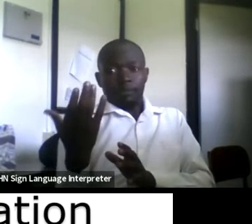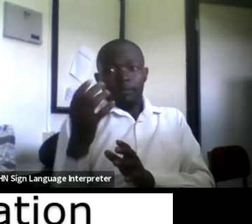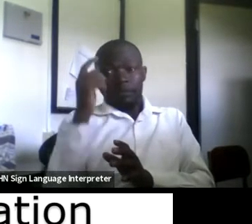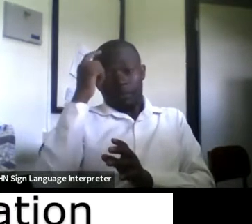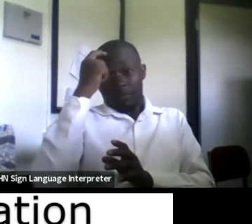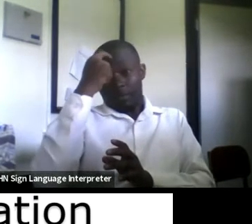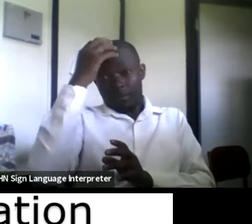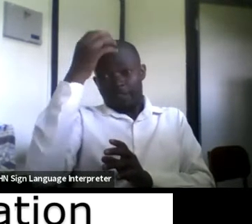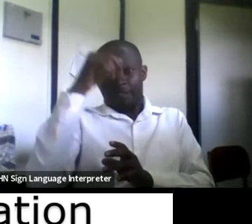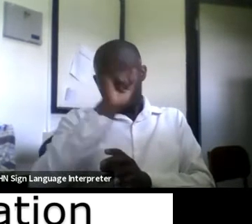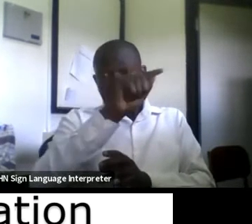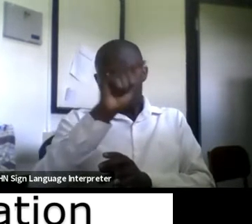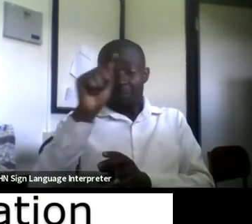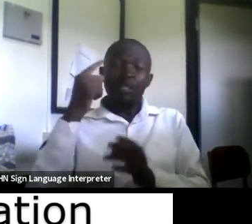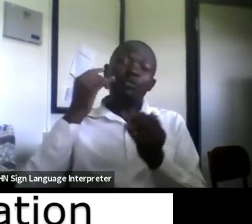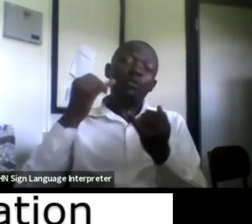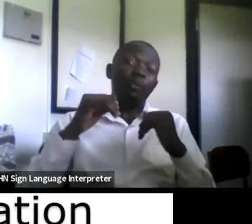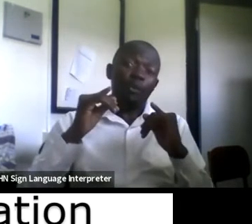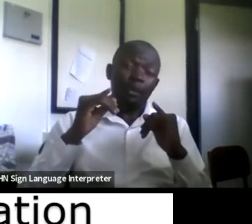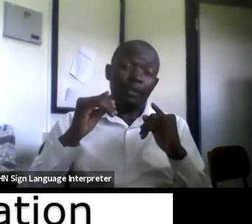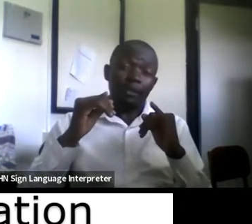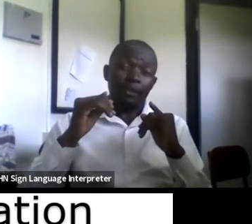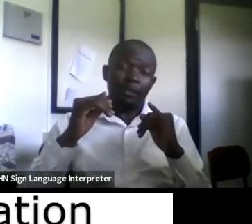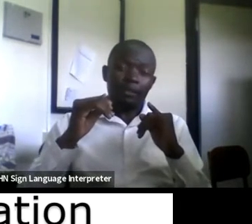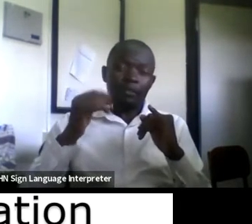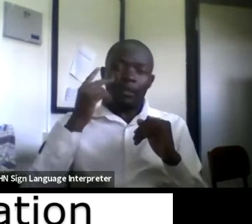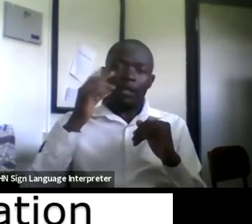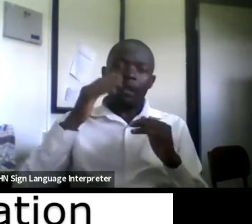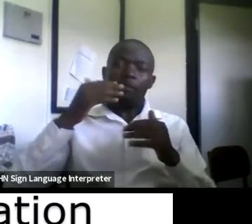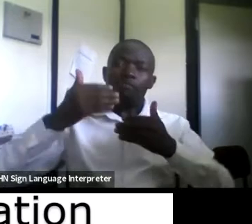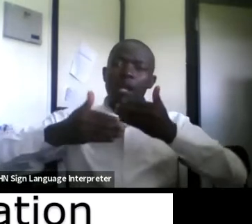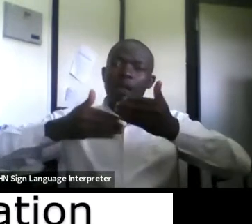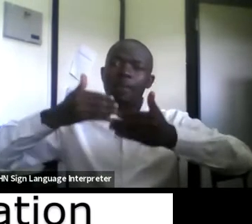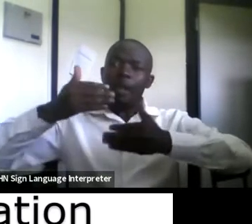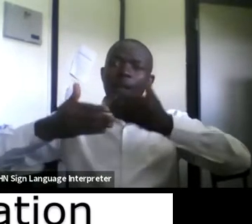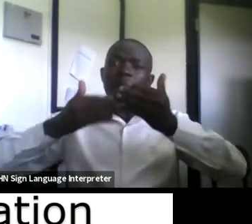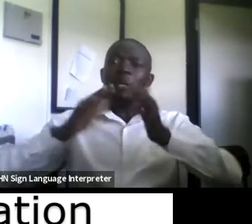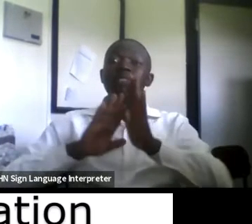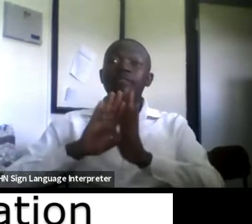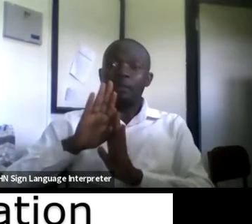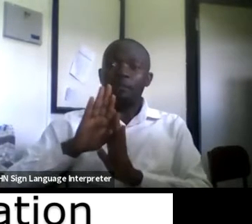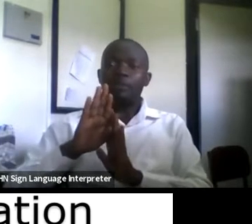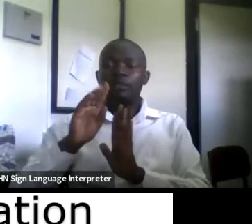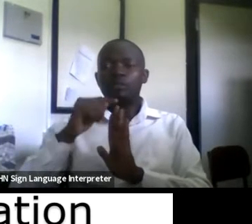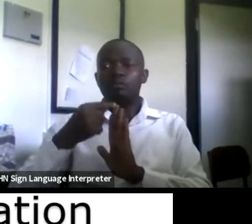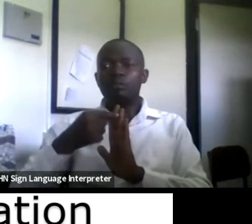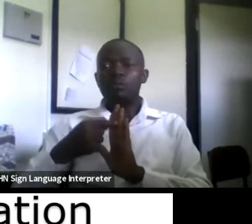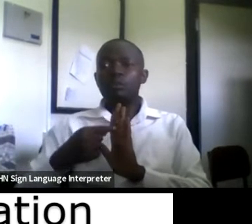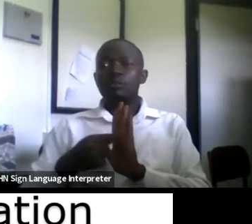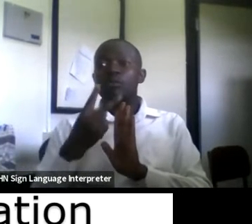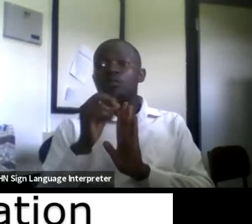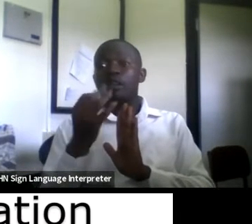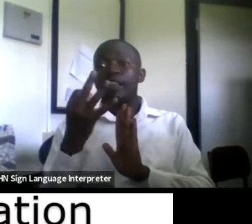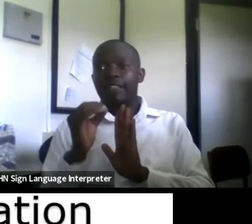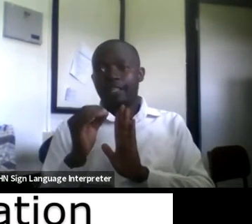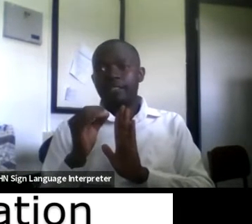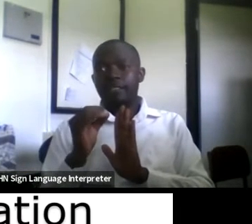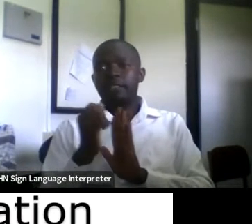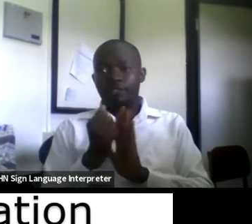it. And then we have the Sustainable Development Goals 2030 agenda. The